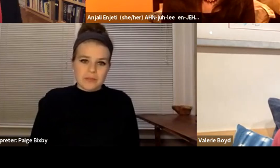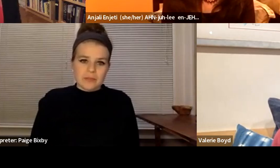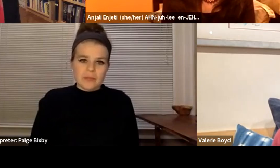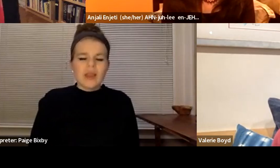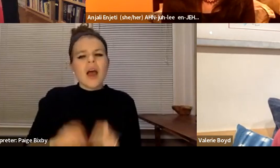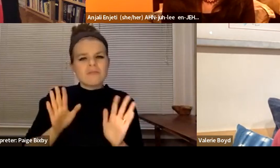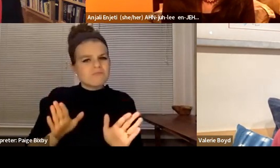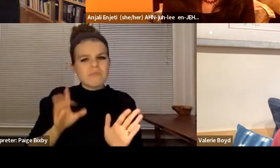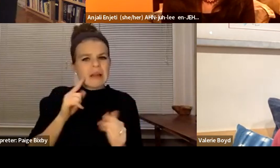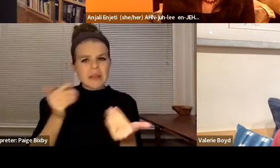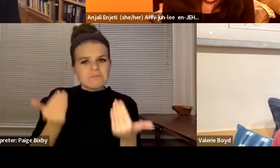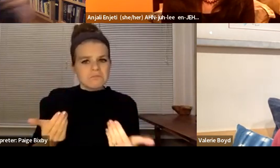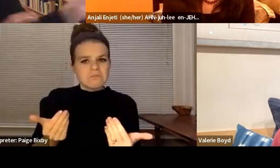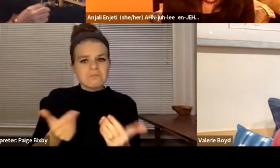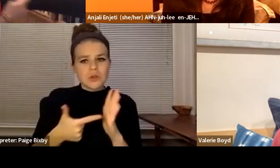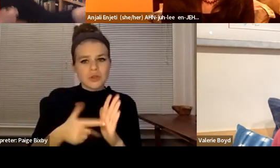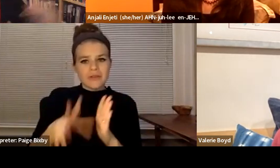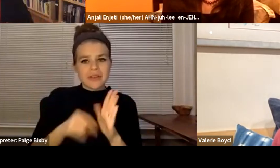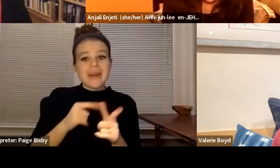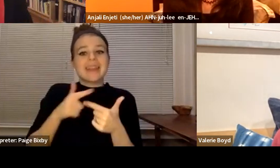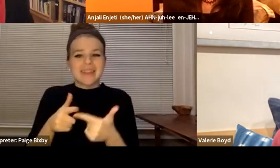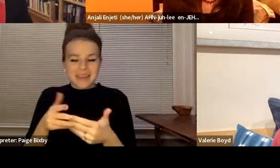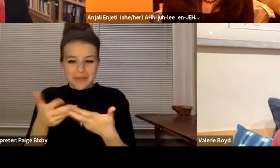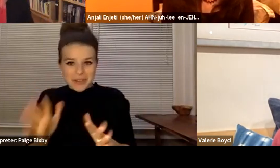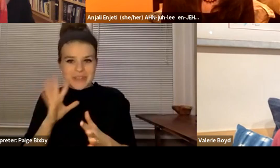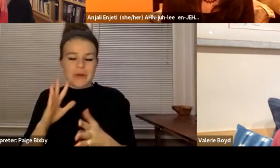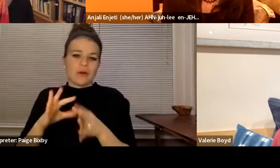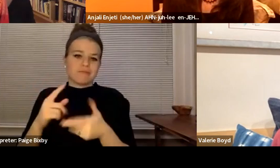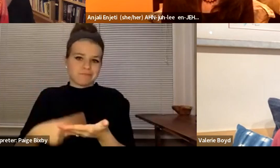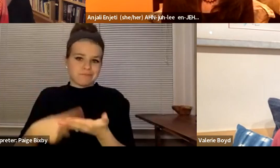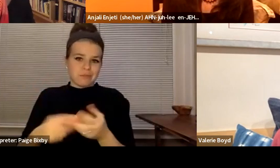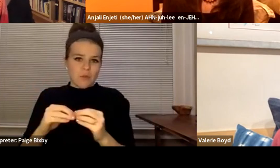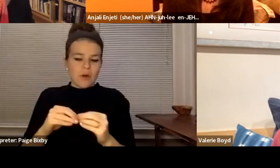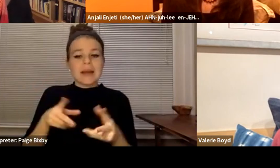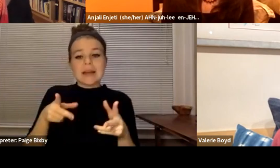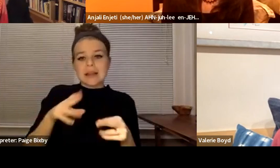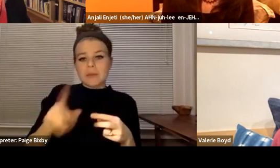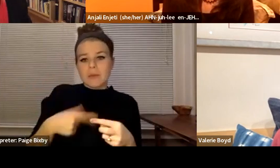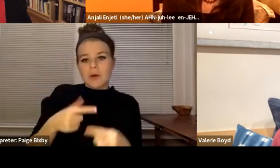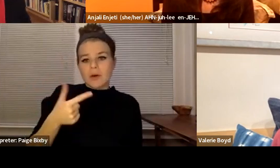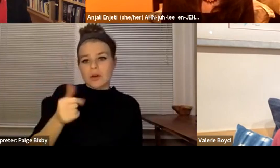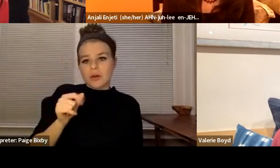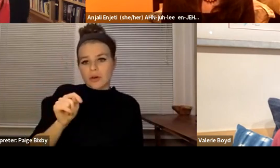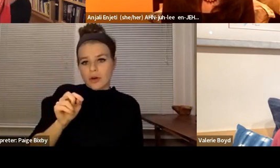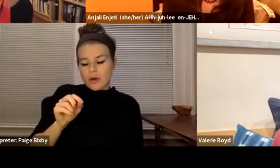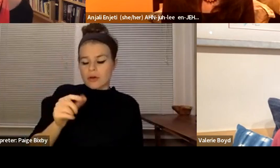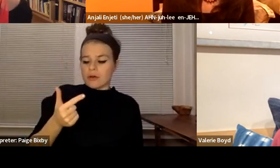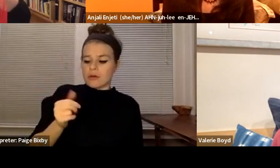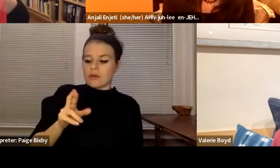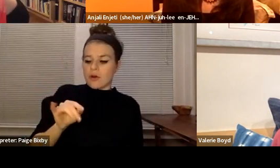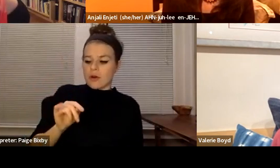Actually, why don't we show the clip and then I'll talk about it. So this is, it's a clip of Garth Fagan Dance. Garth Fagan is